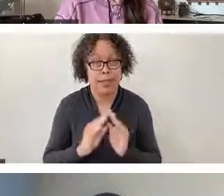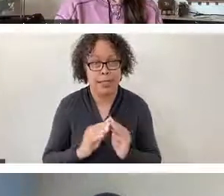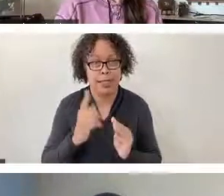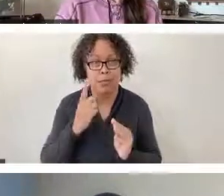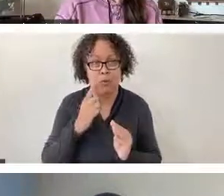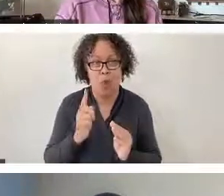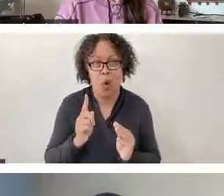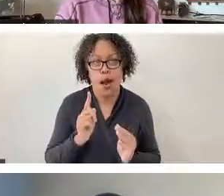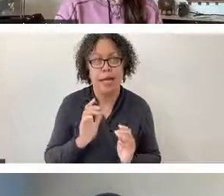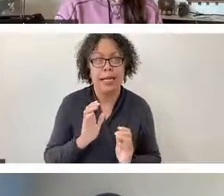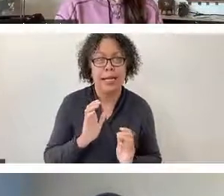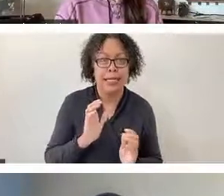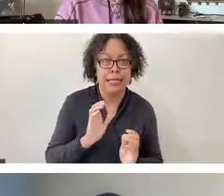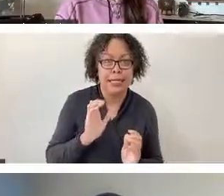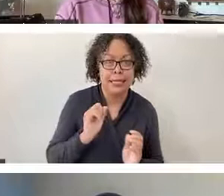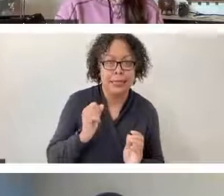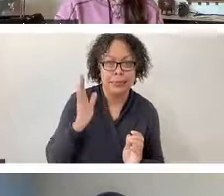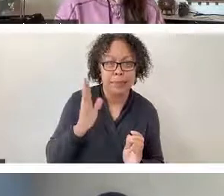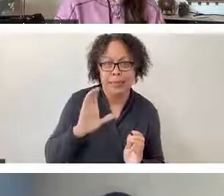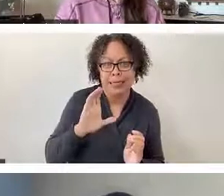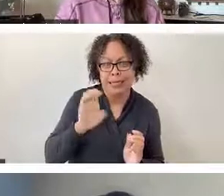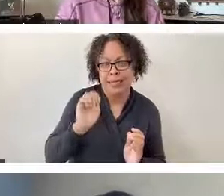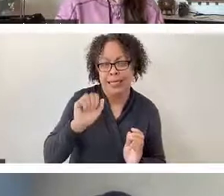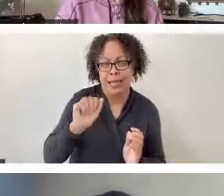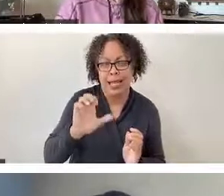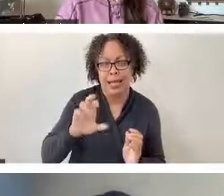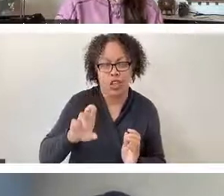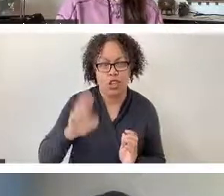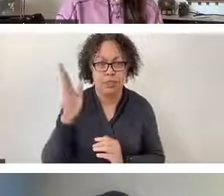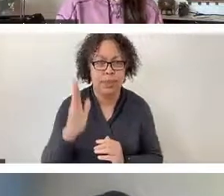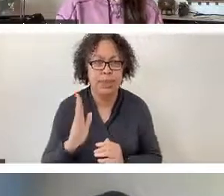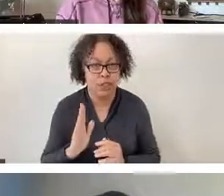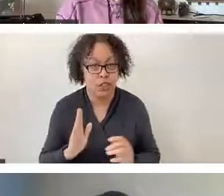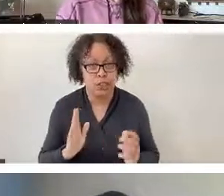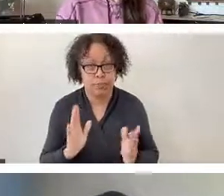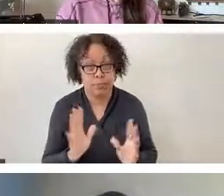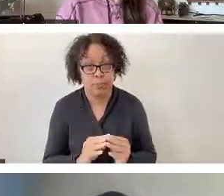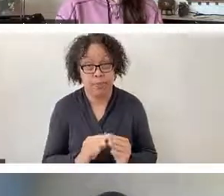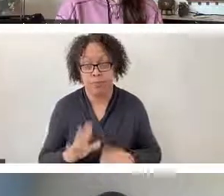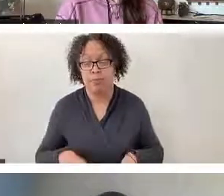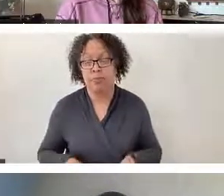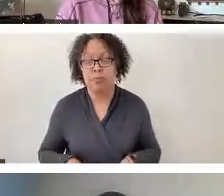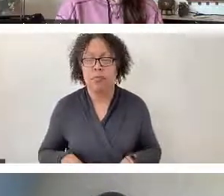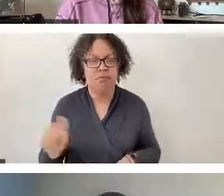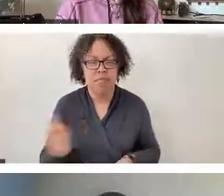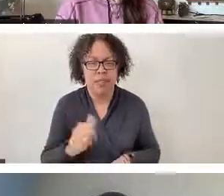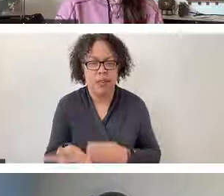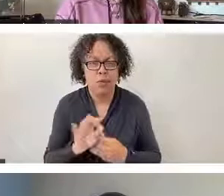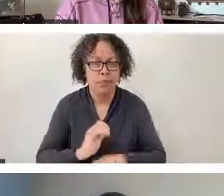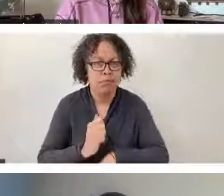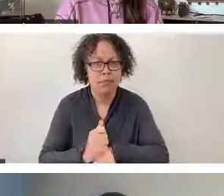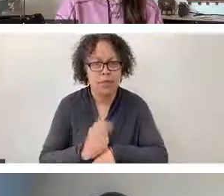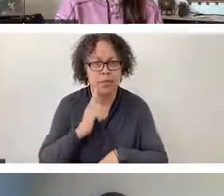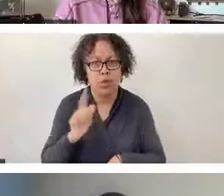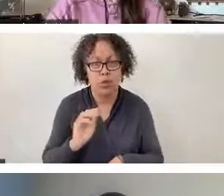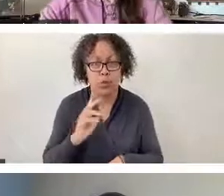CEACR speaker series. First, we're just gonna help everyone choose their Zoom settings for the event. So